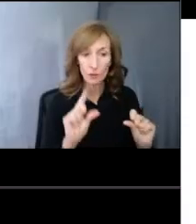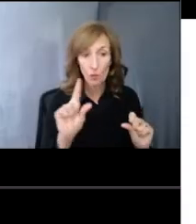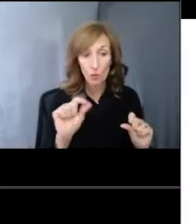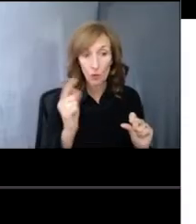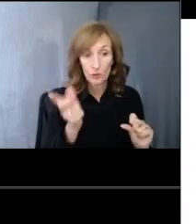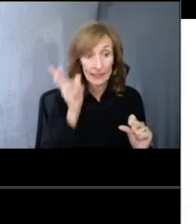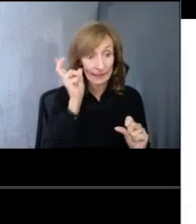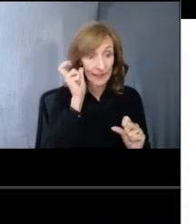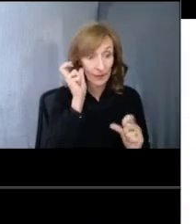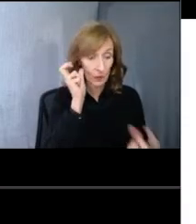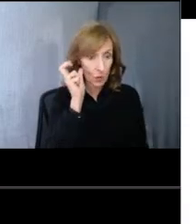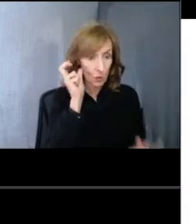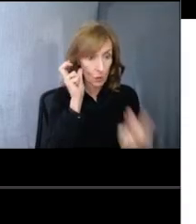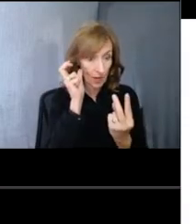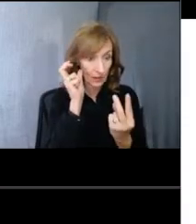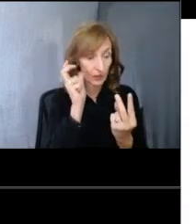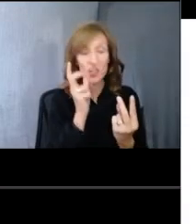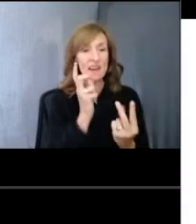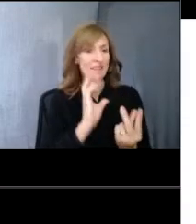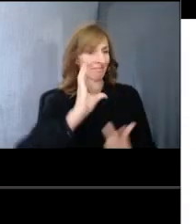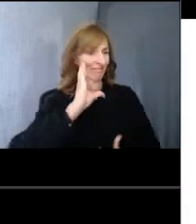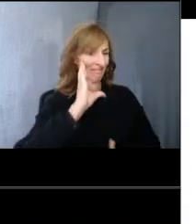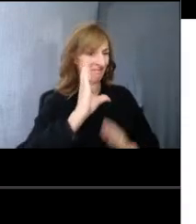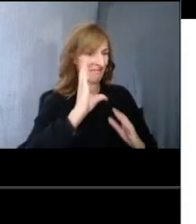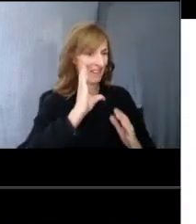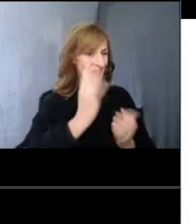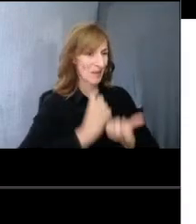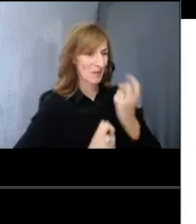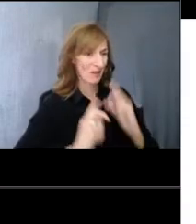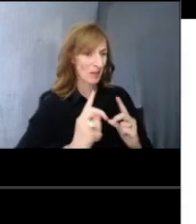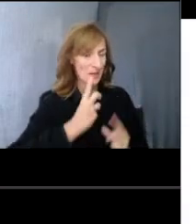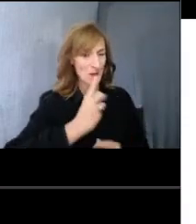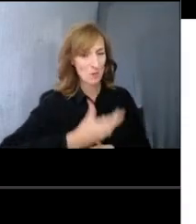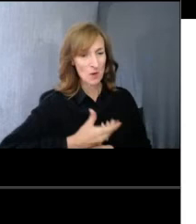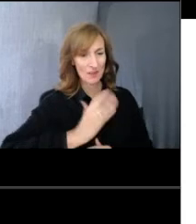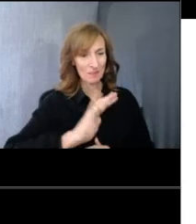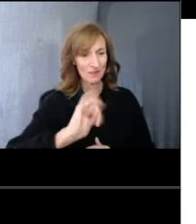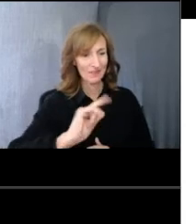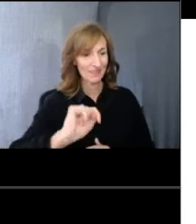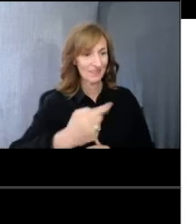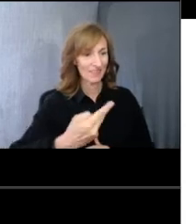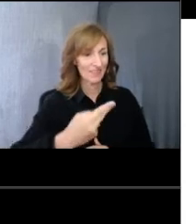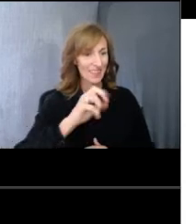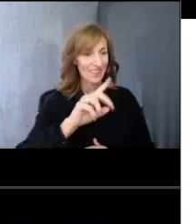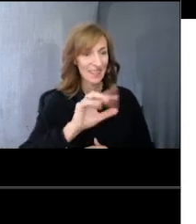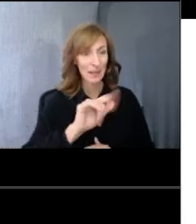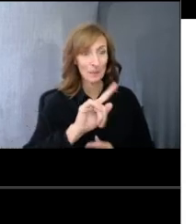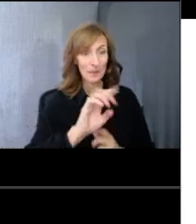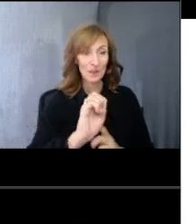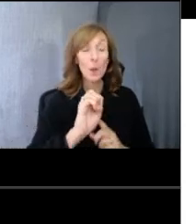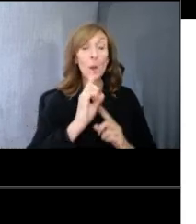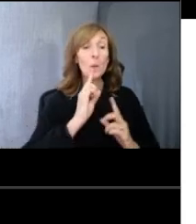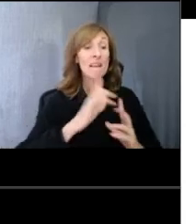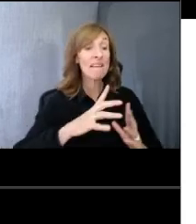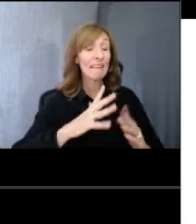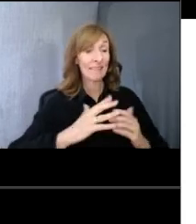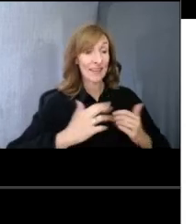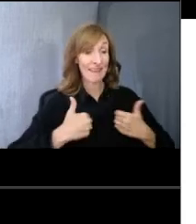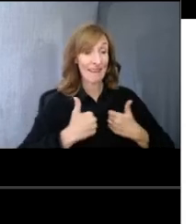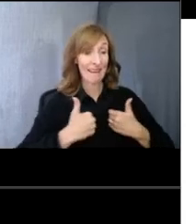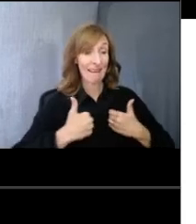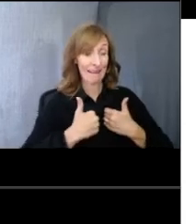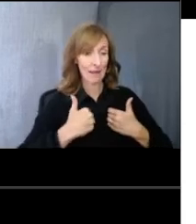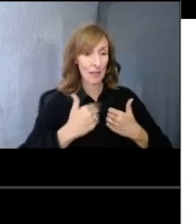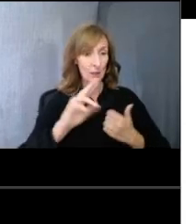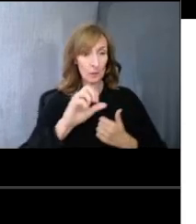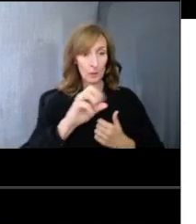Hi everyone, and welcome to the 5th episode of Morris Animal Foundation's webinar series, Animal News 101, Chronic Kidney Disease in Cats,